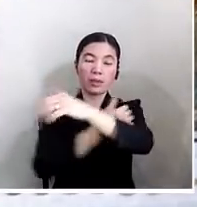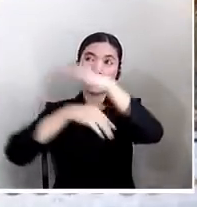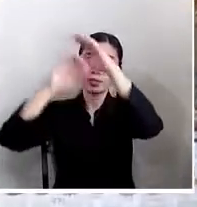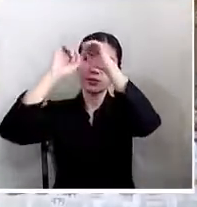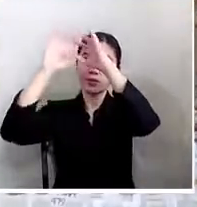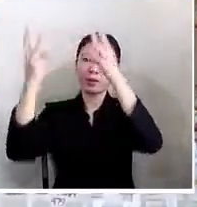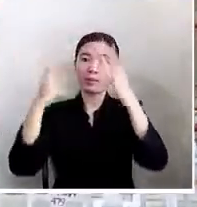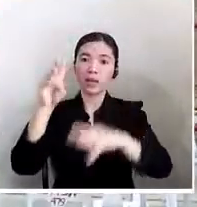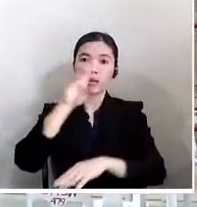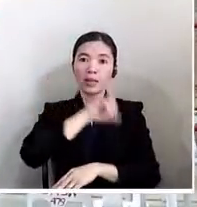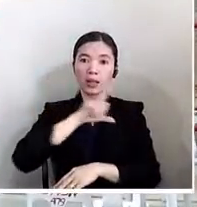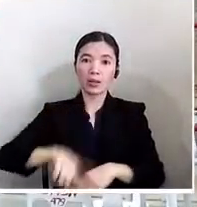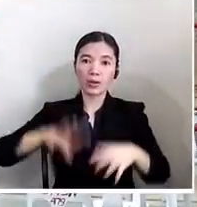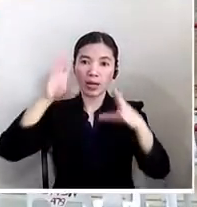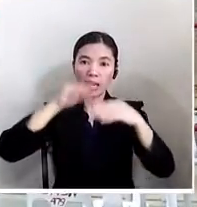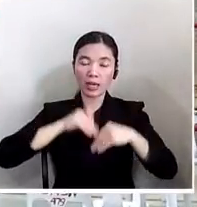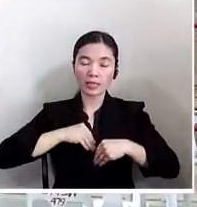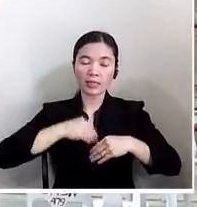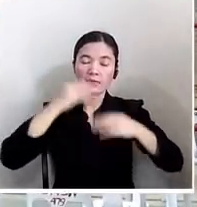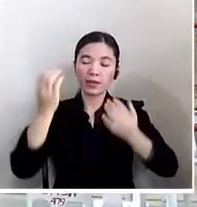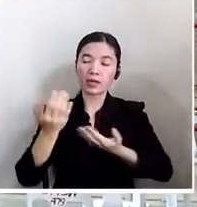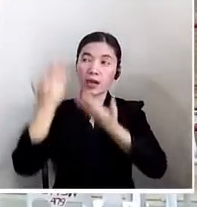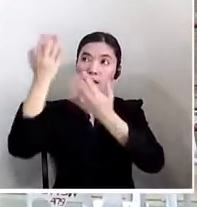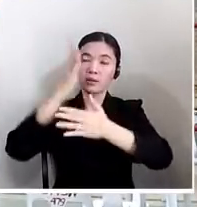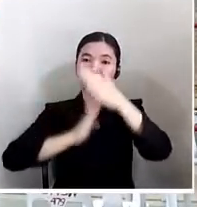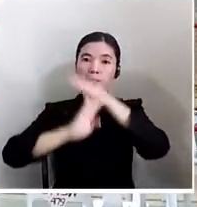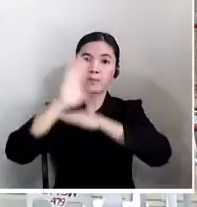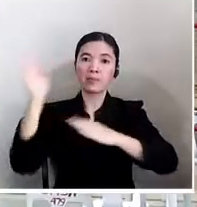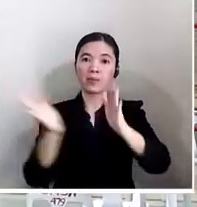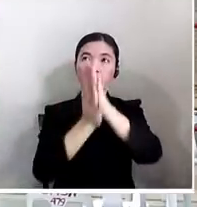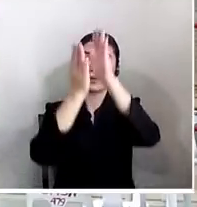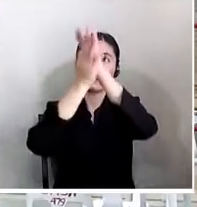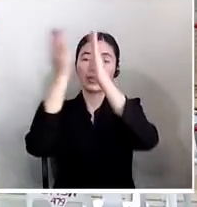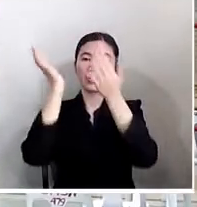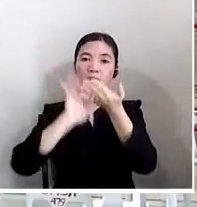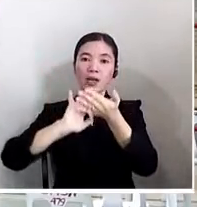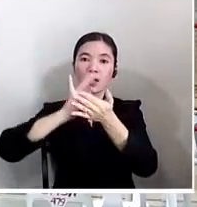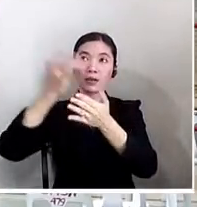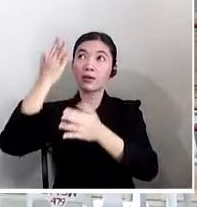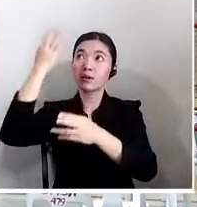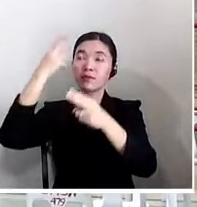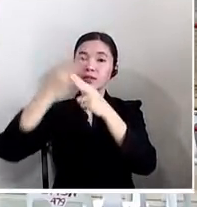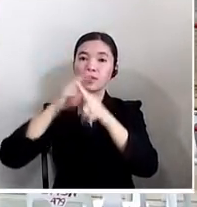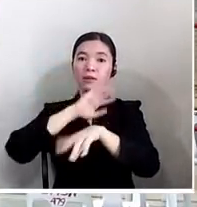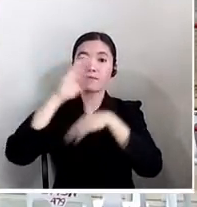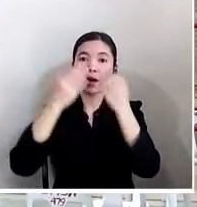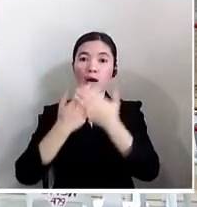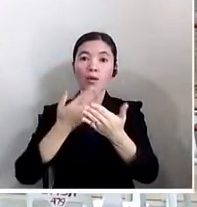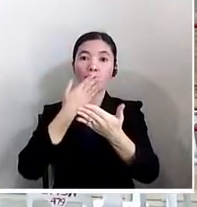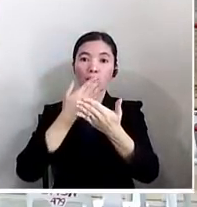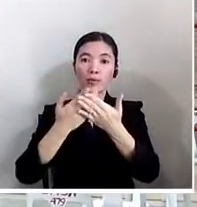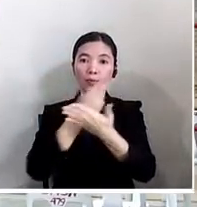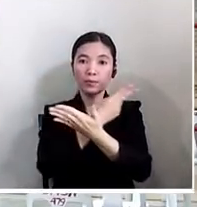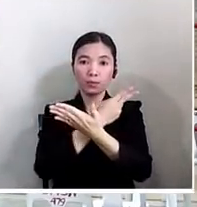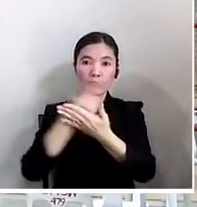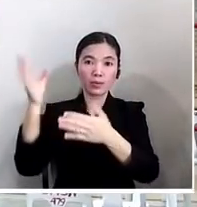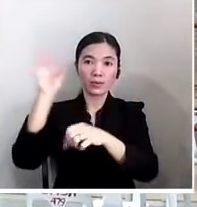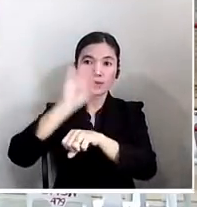the Lord accept sacrifice your hands for the praise and glory of his name, for our good and the good of all his holy